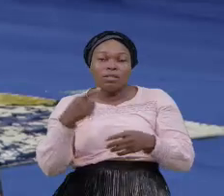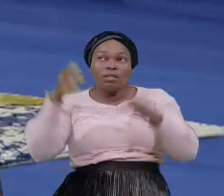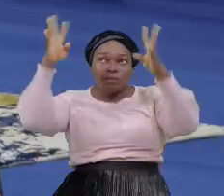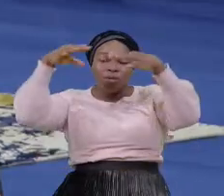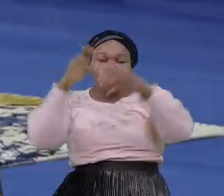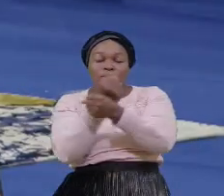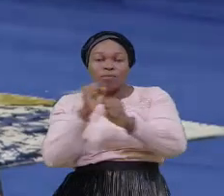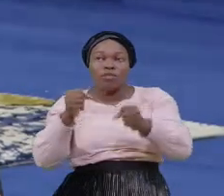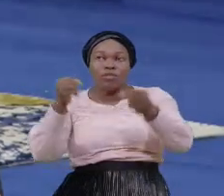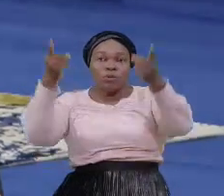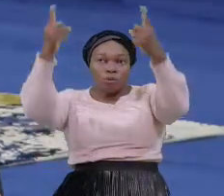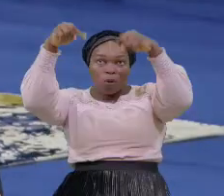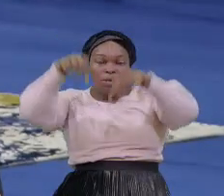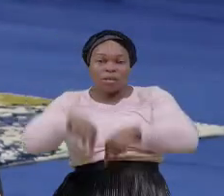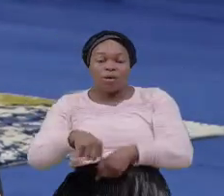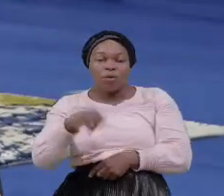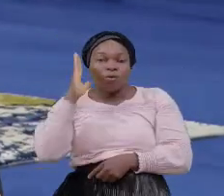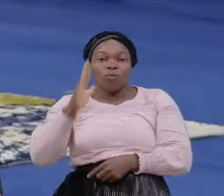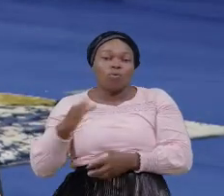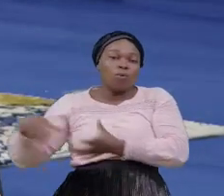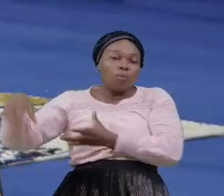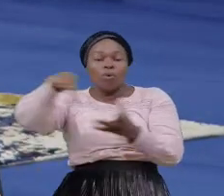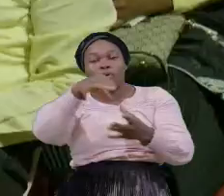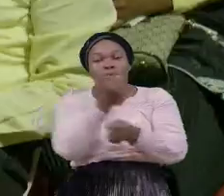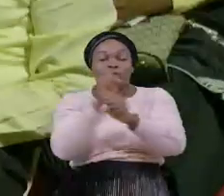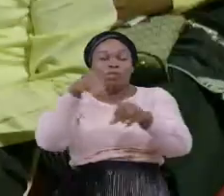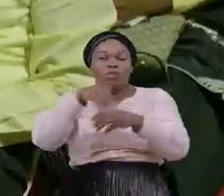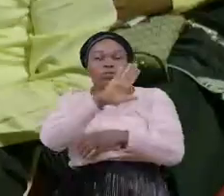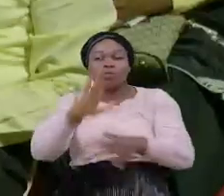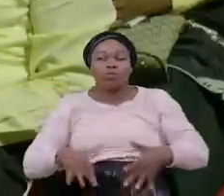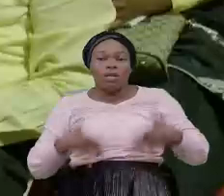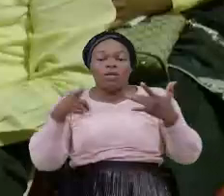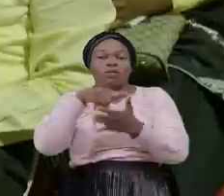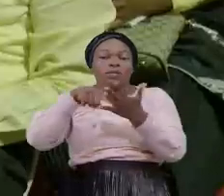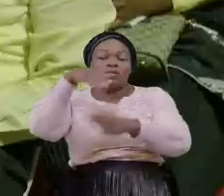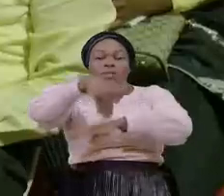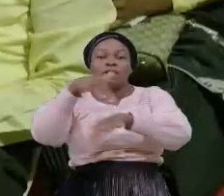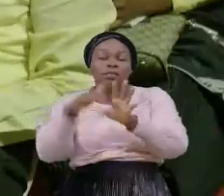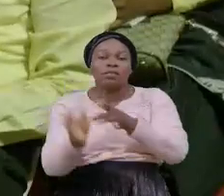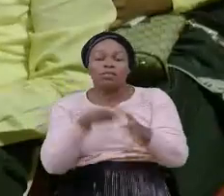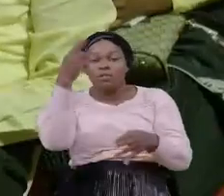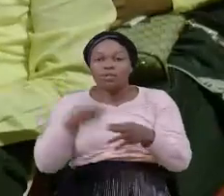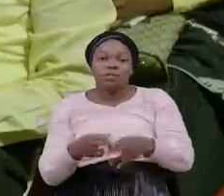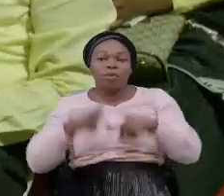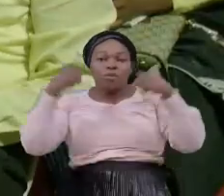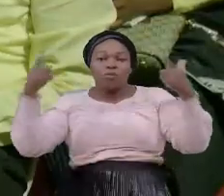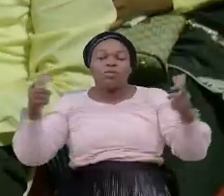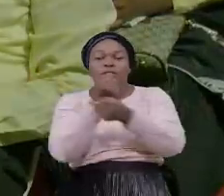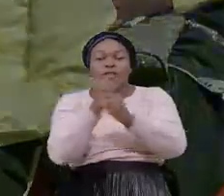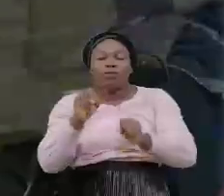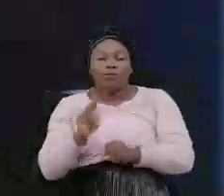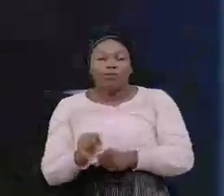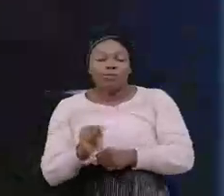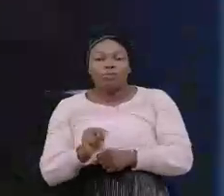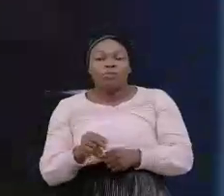Lord will pour salvation into your life tonight. Great salvation through